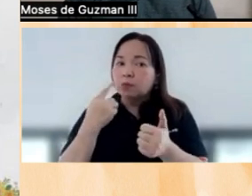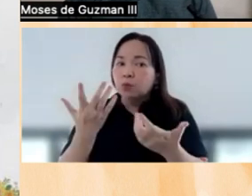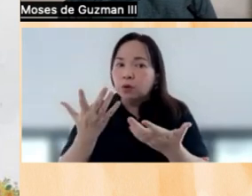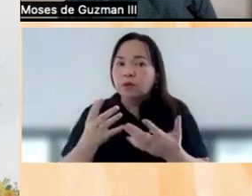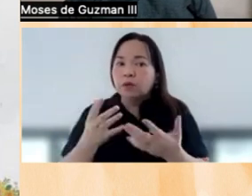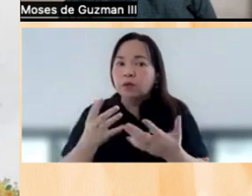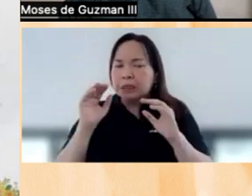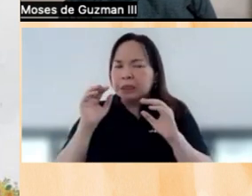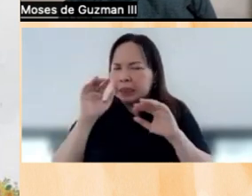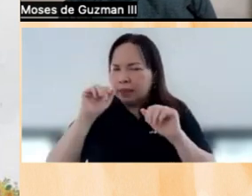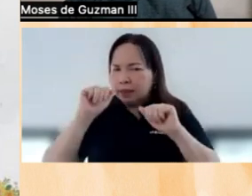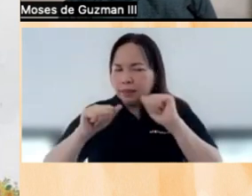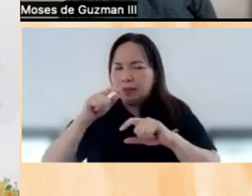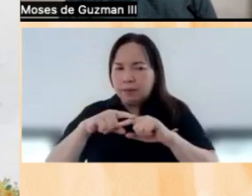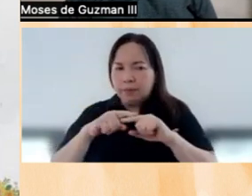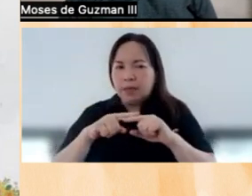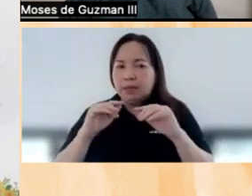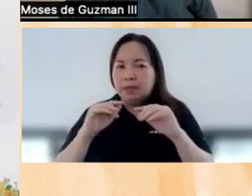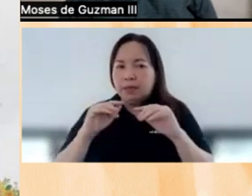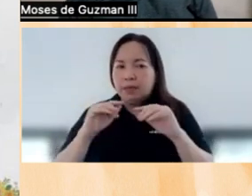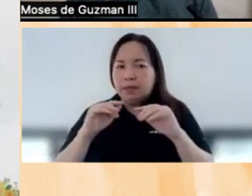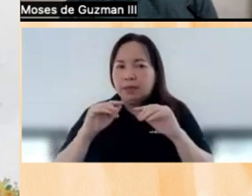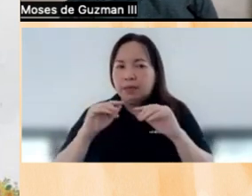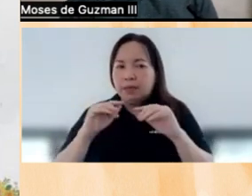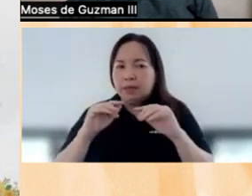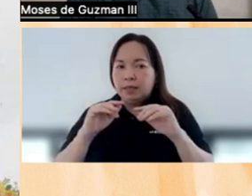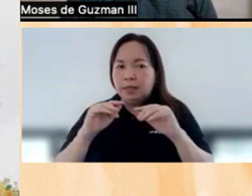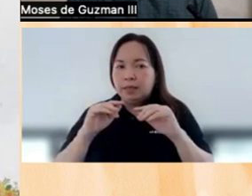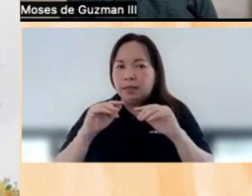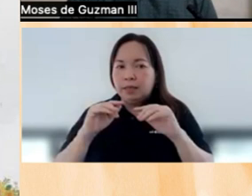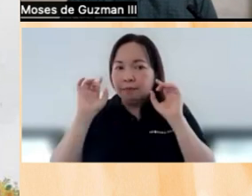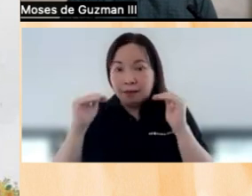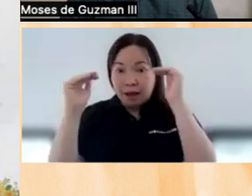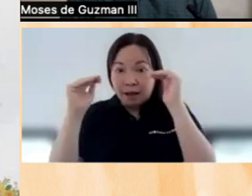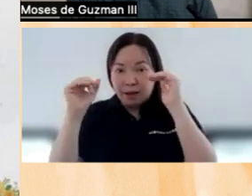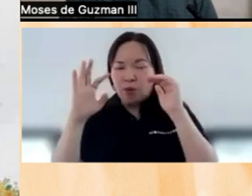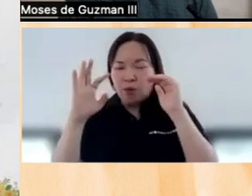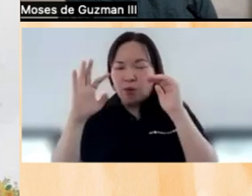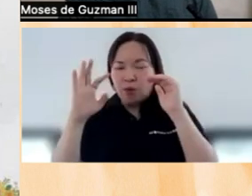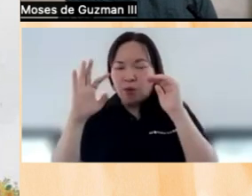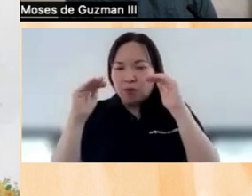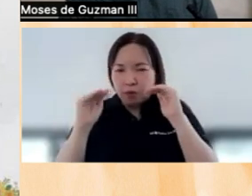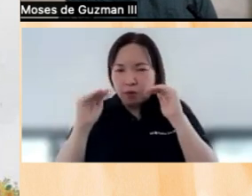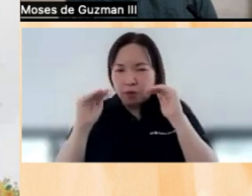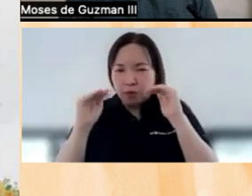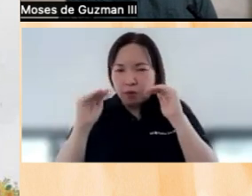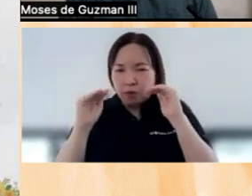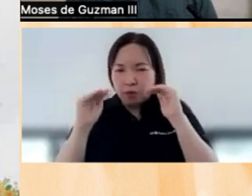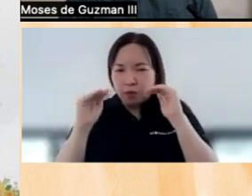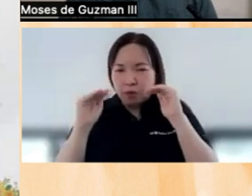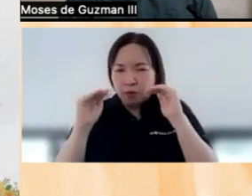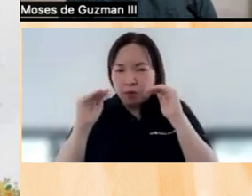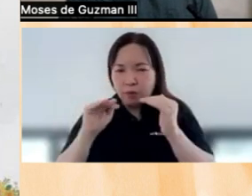adolescent utilizing several methods when collecting case history data. While conversing with